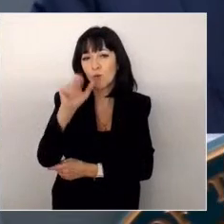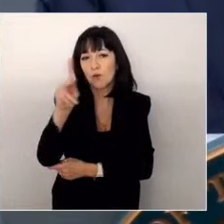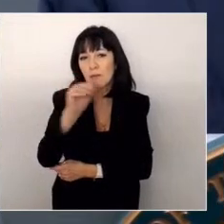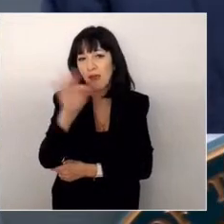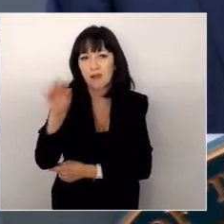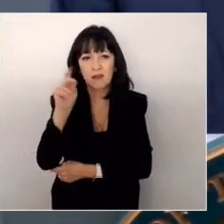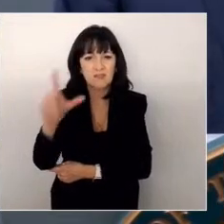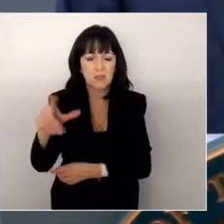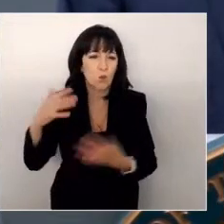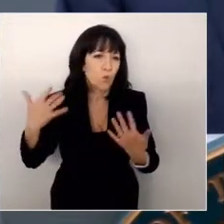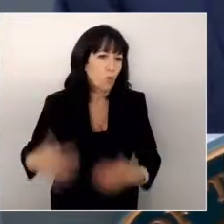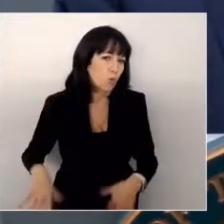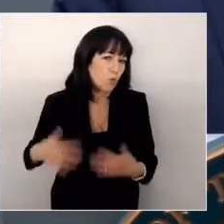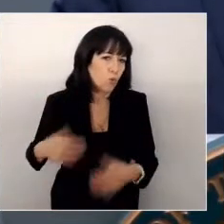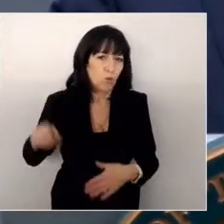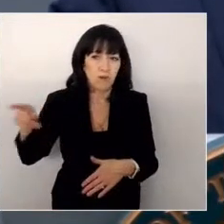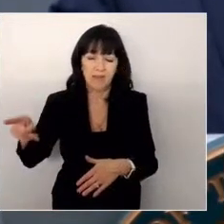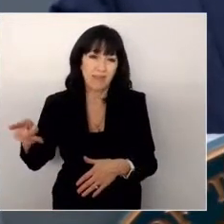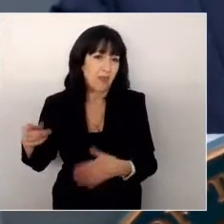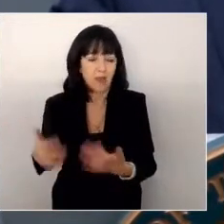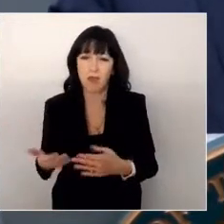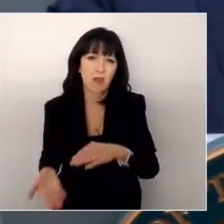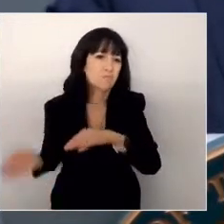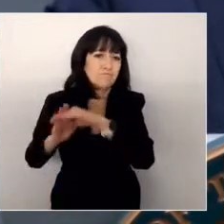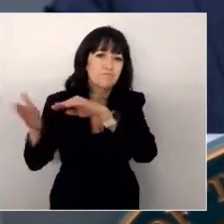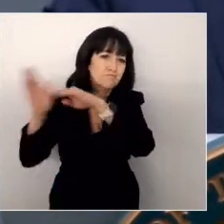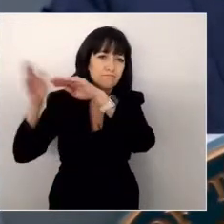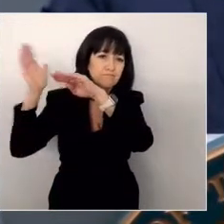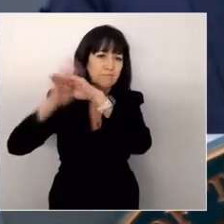pandemic. I'd like to